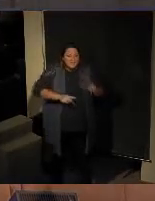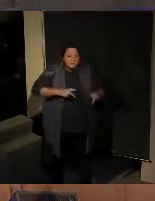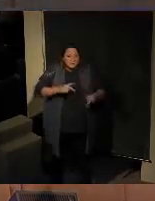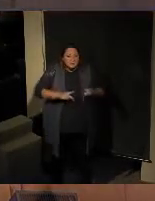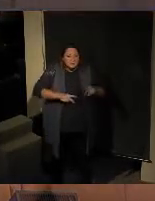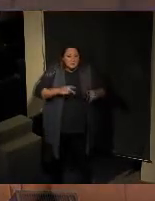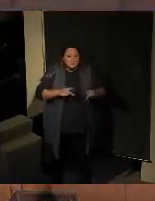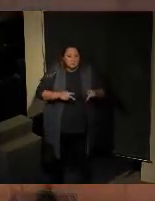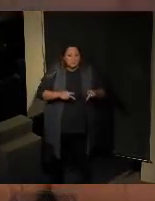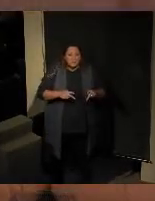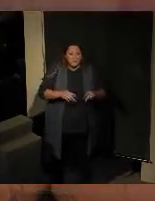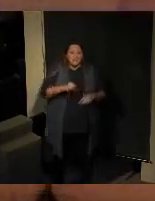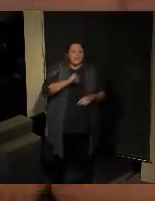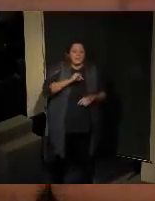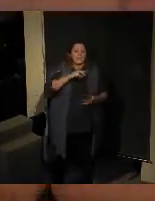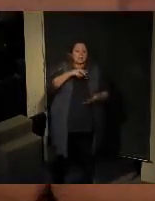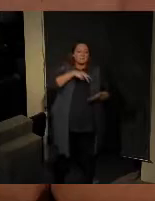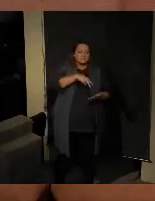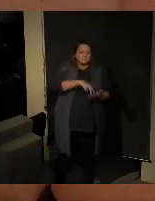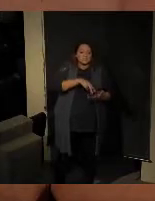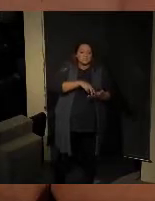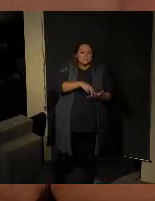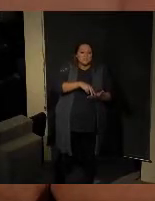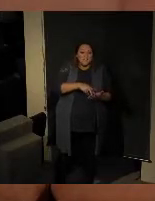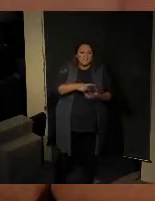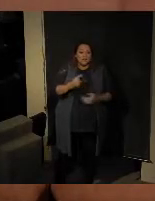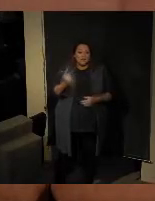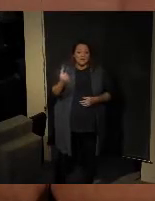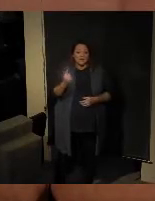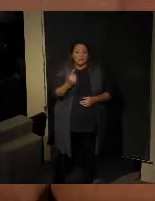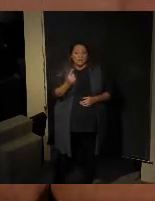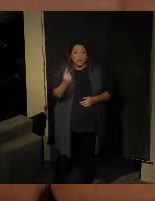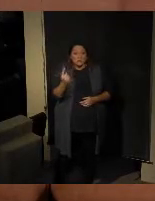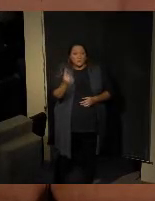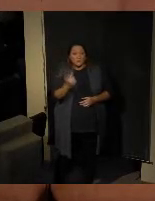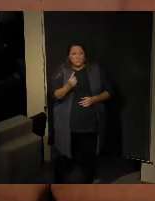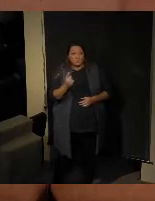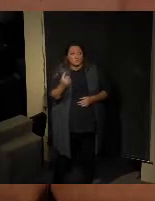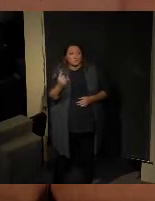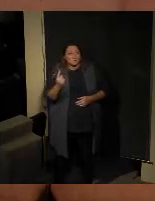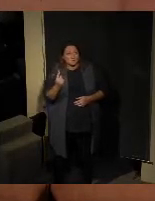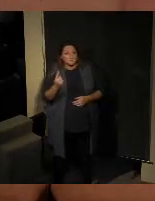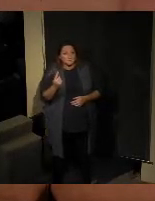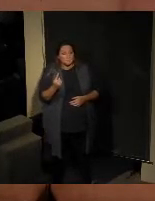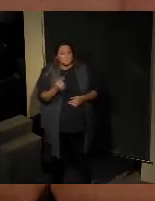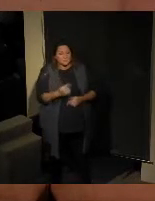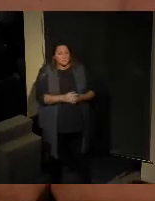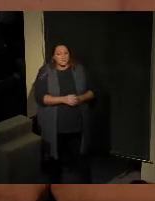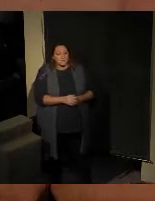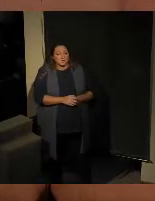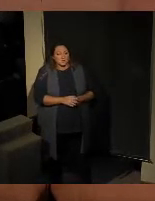Words can't explain the way I felt just then.